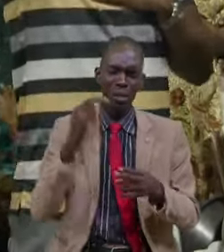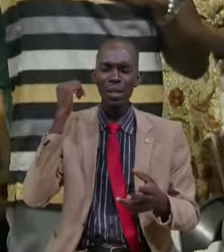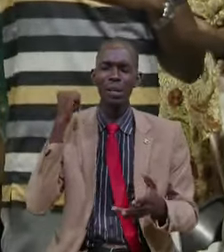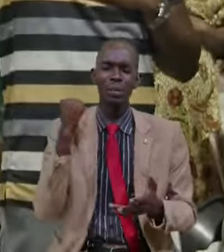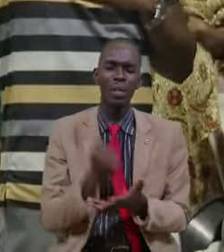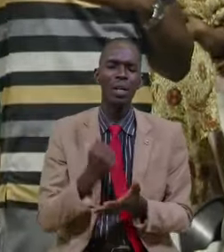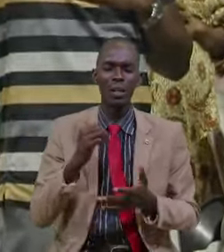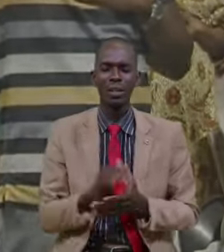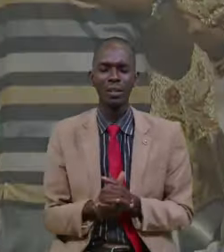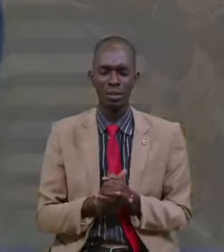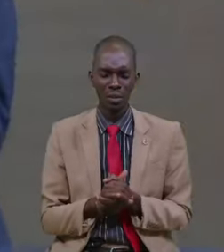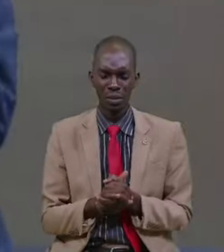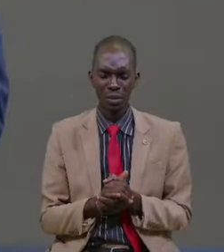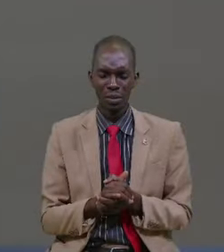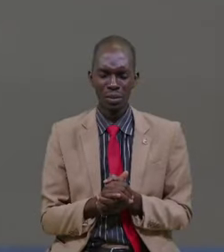name.